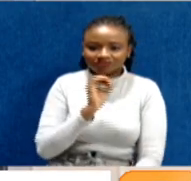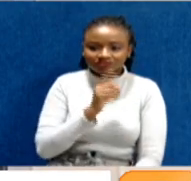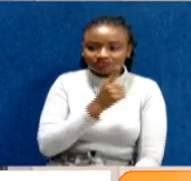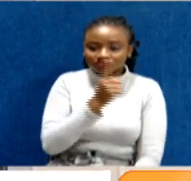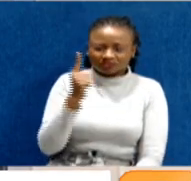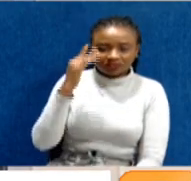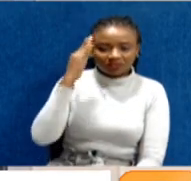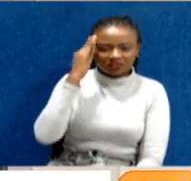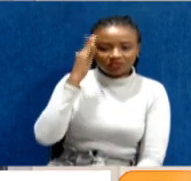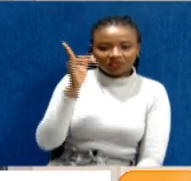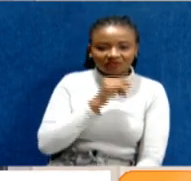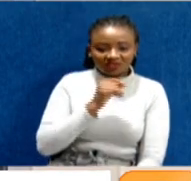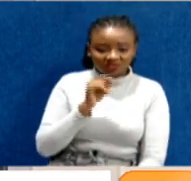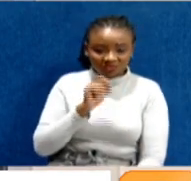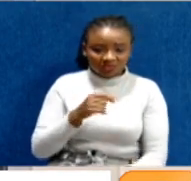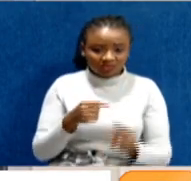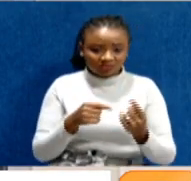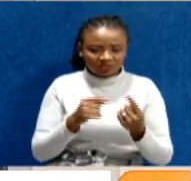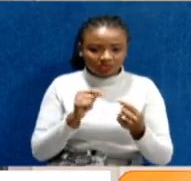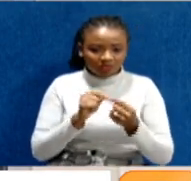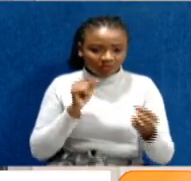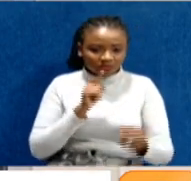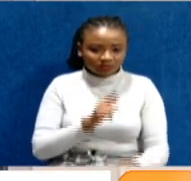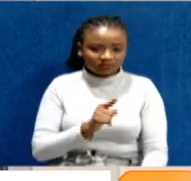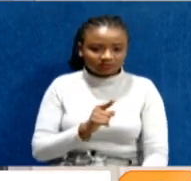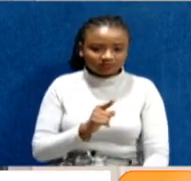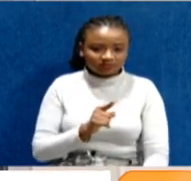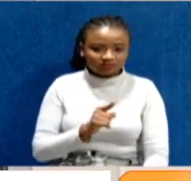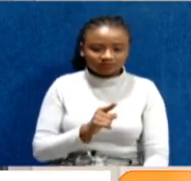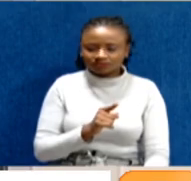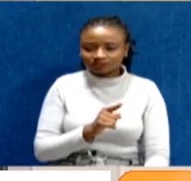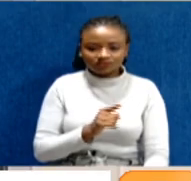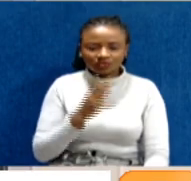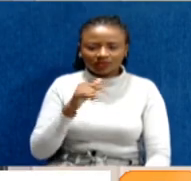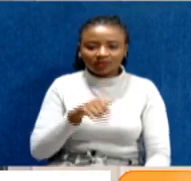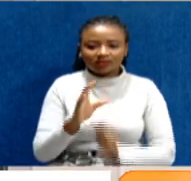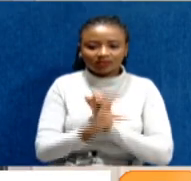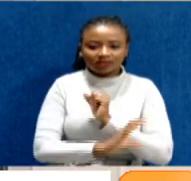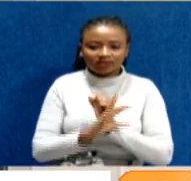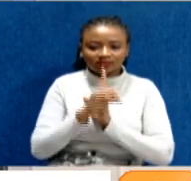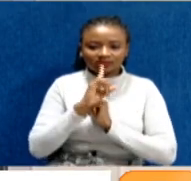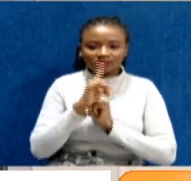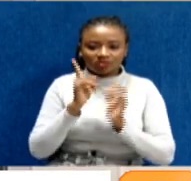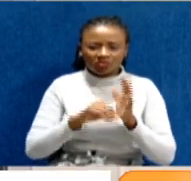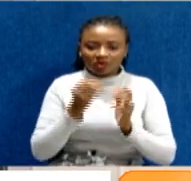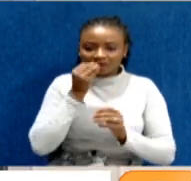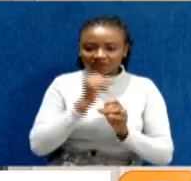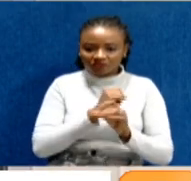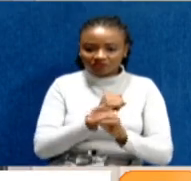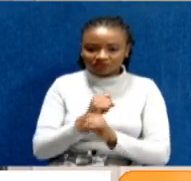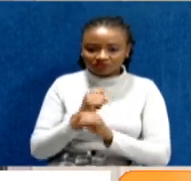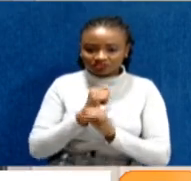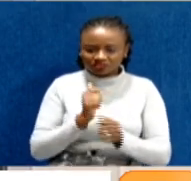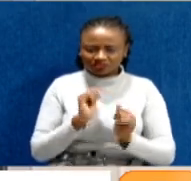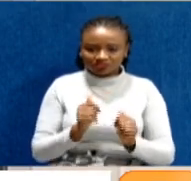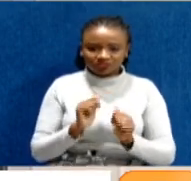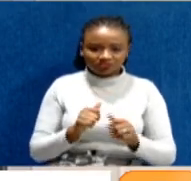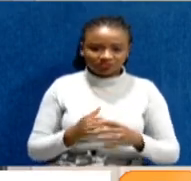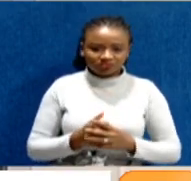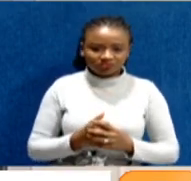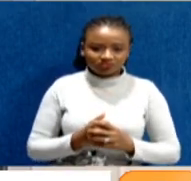one can contest that this is the future to go, because the country is saying food security, and most of us are limited